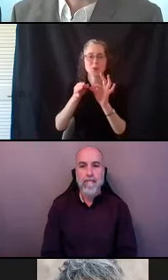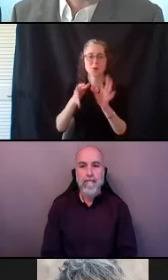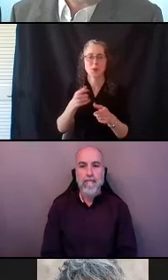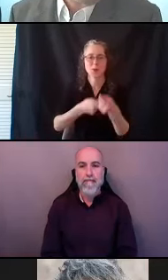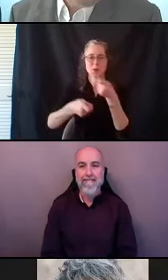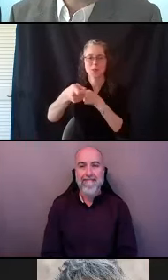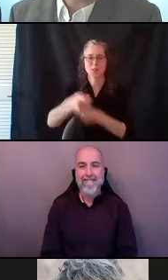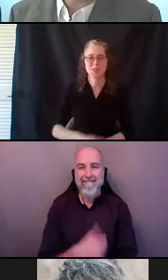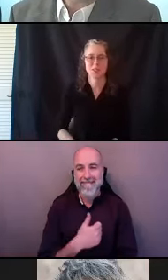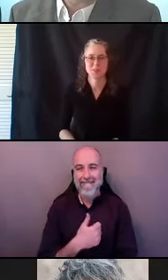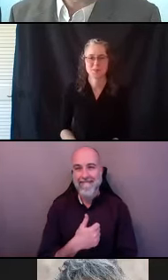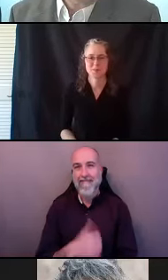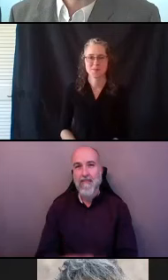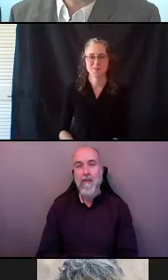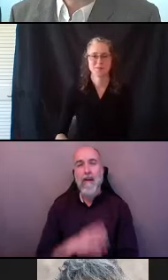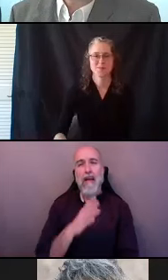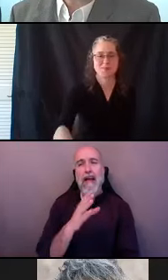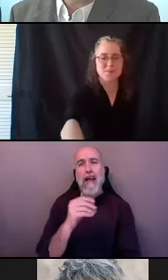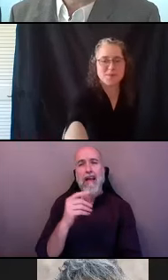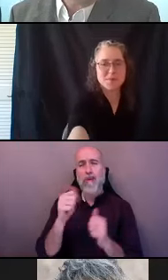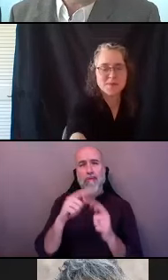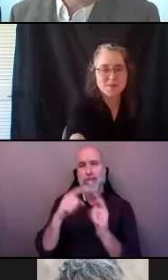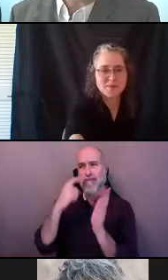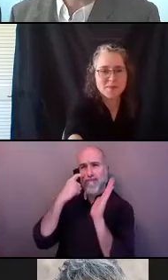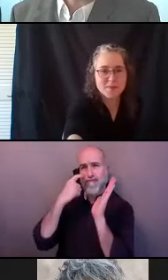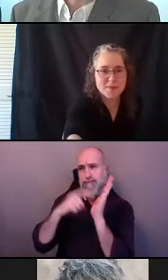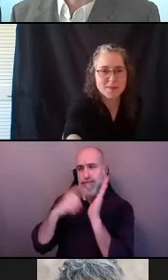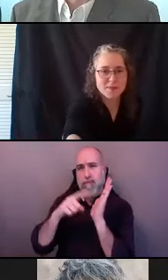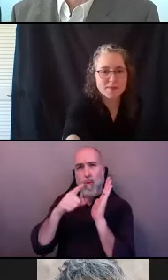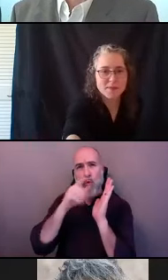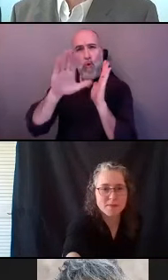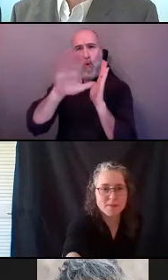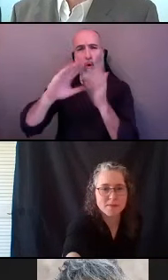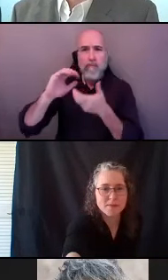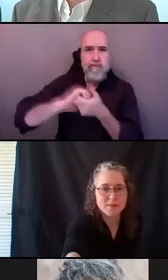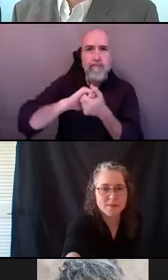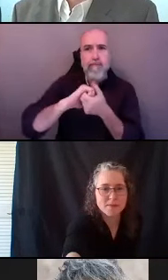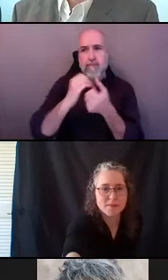to identify your allies and key players in your community.